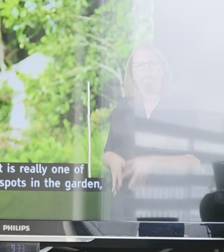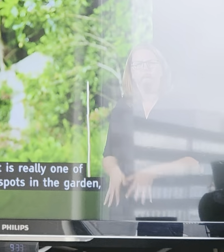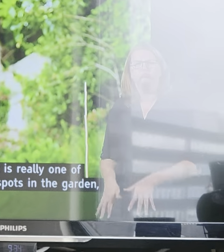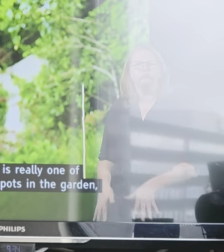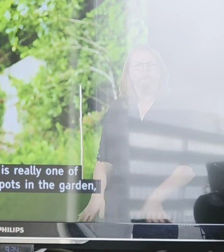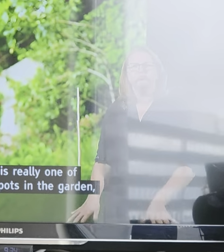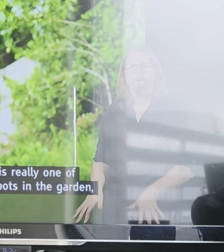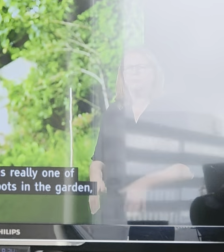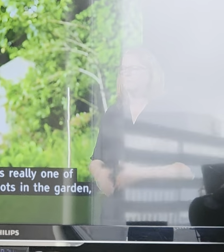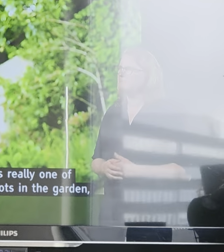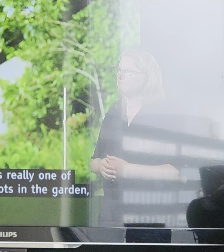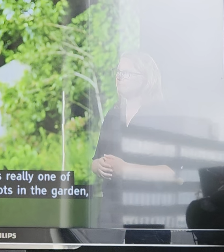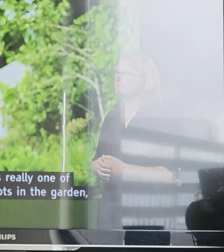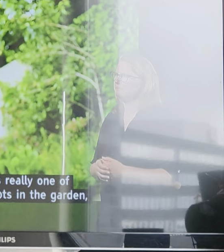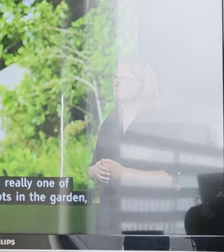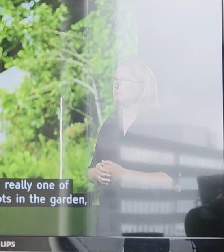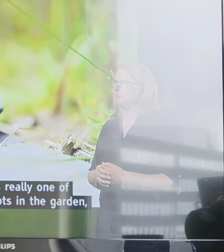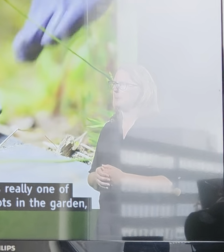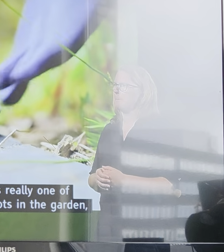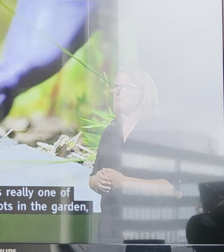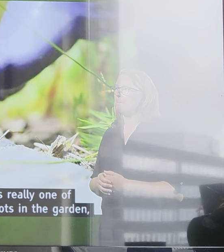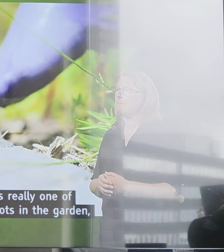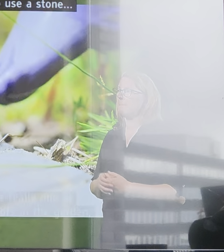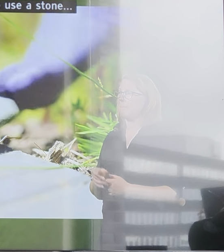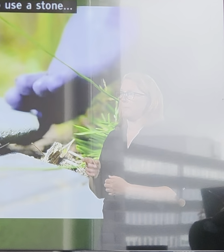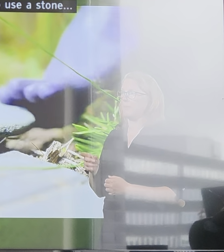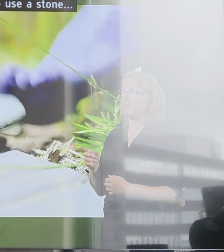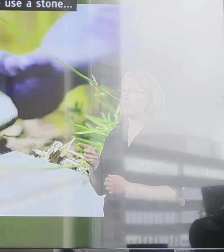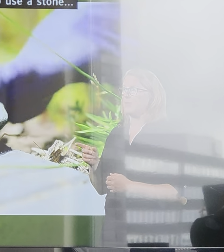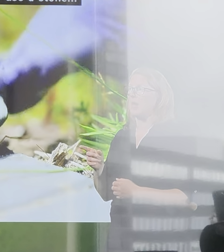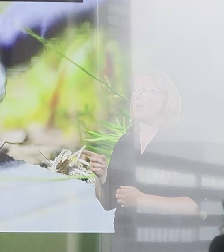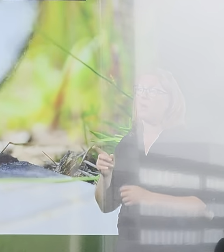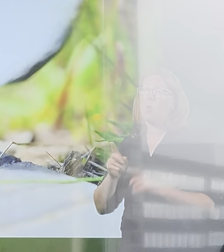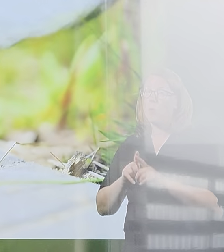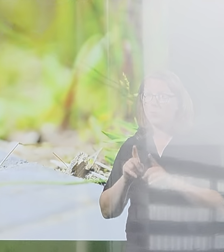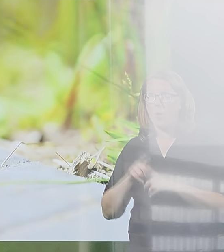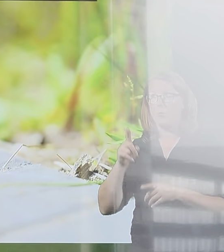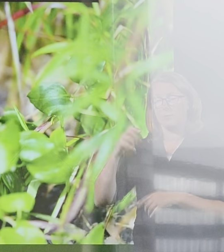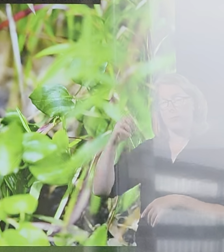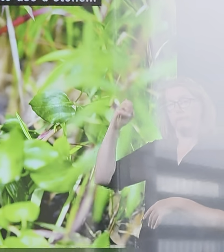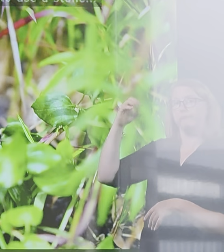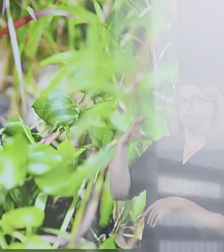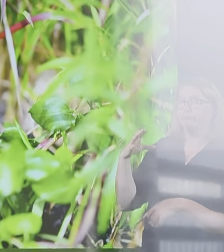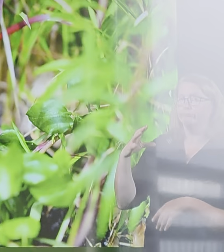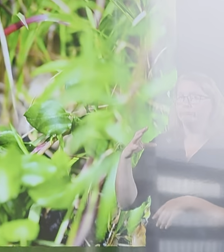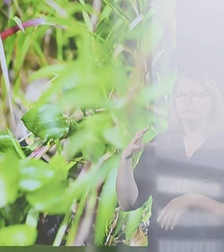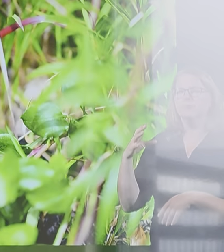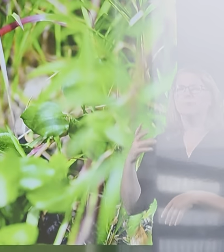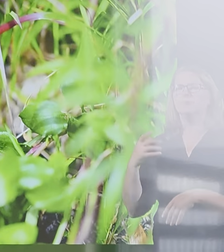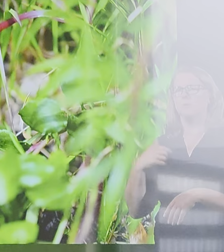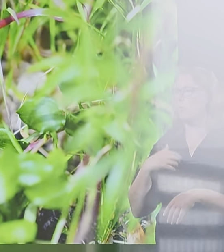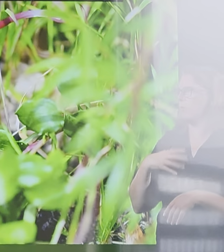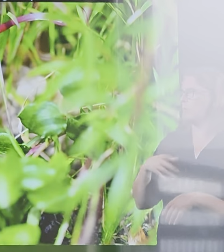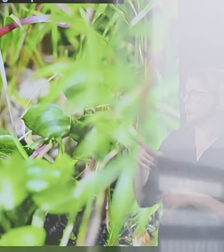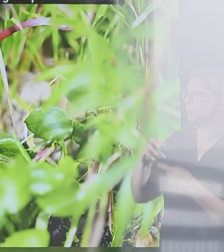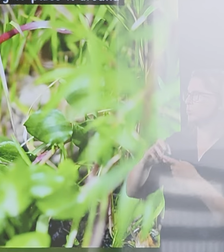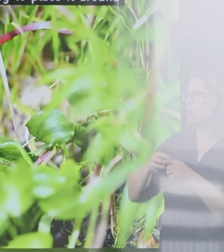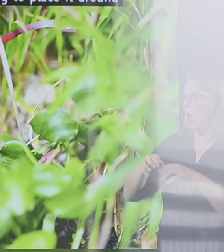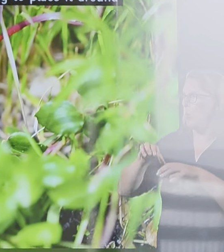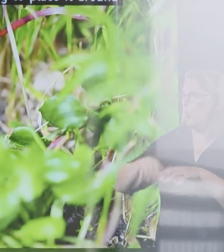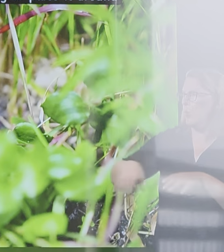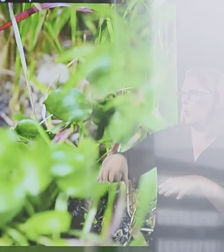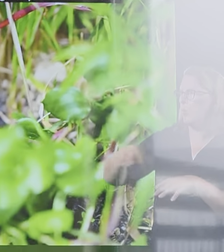it is really one of the sunniest spots in the garden, I'm going to use a stone